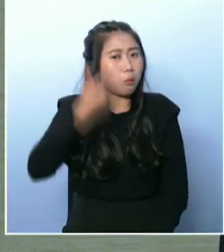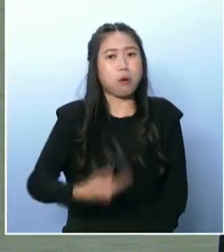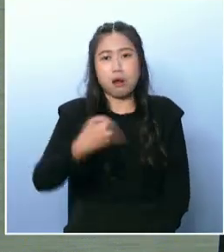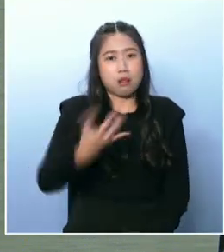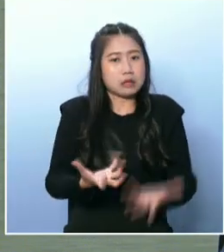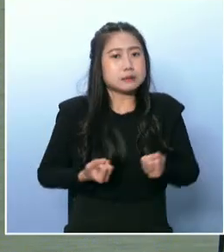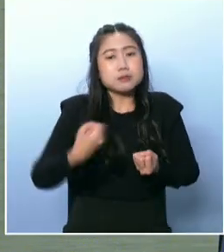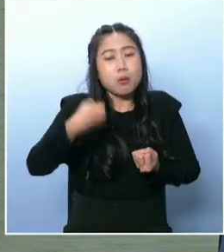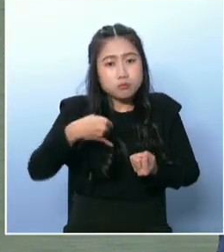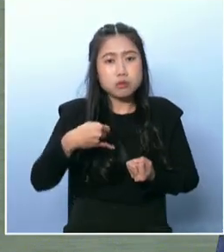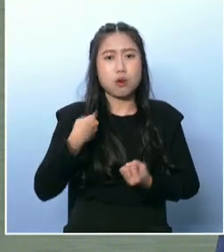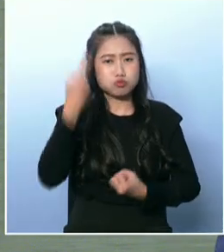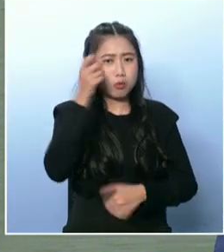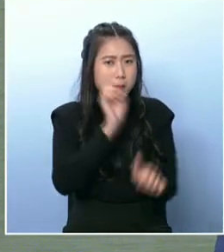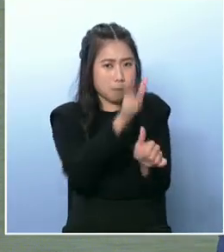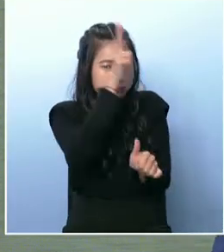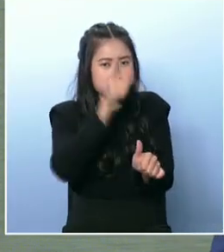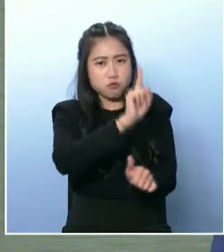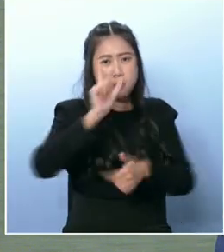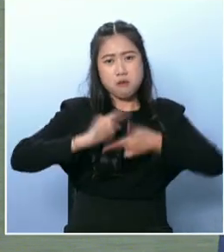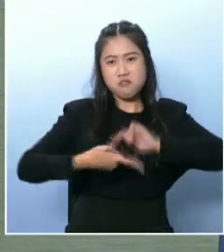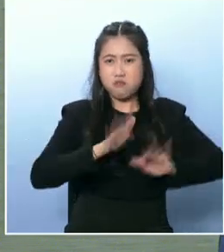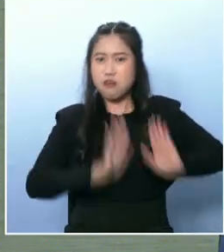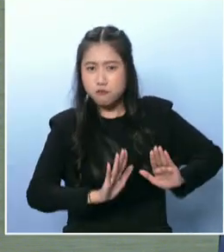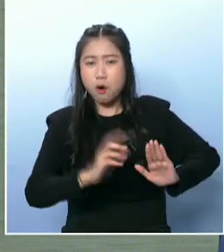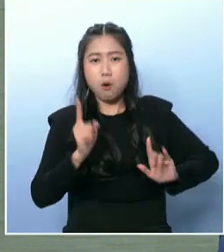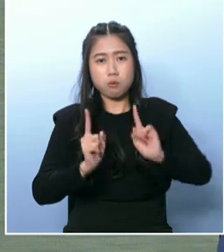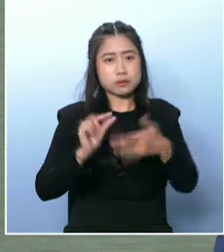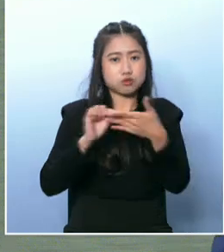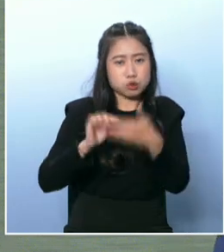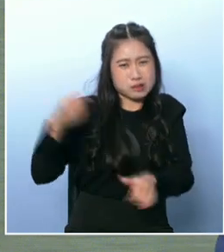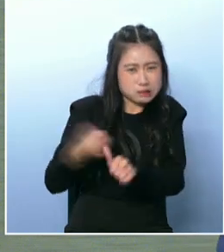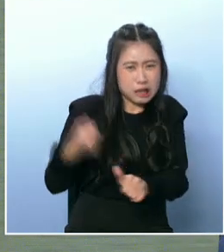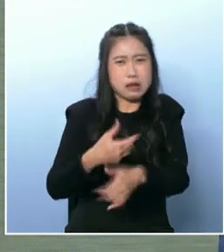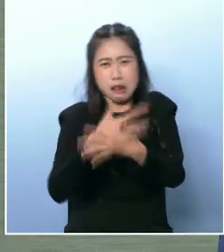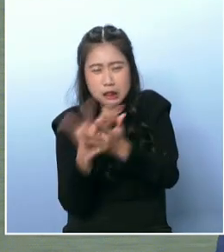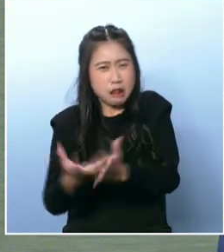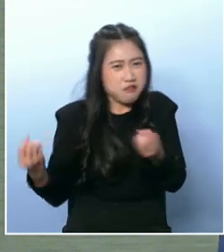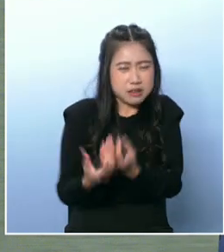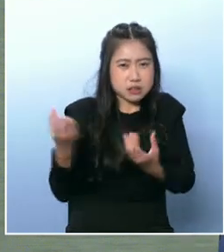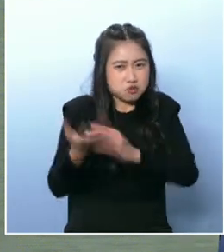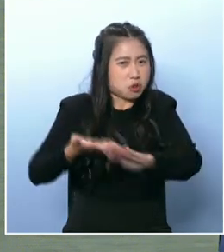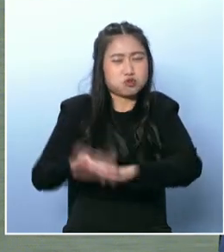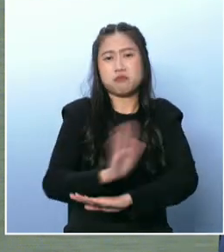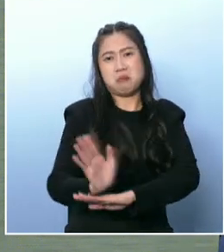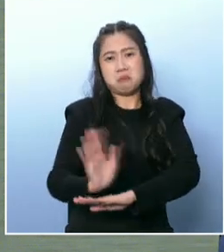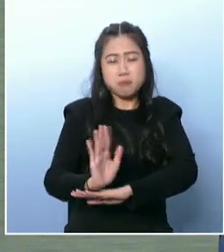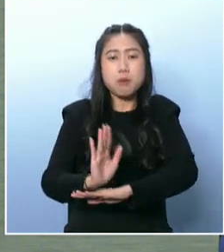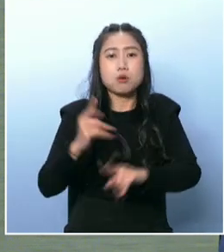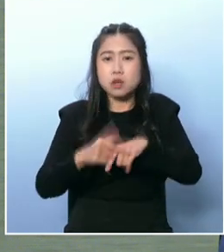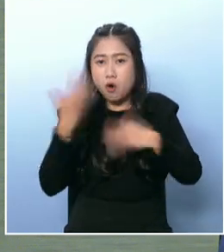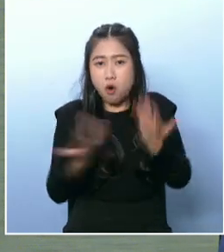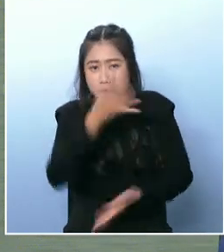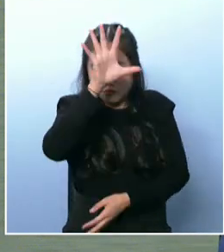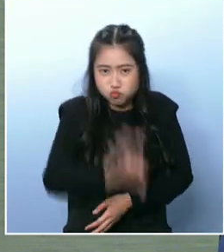of them, but one of such case of abuse is one too many. I wonder if there is any measures to prevent such abuse from happening